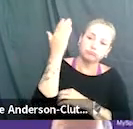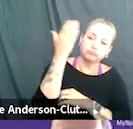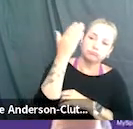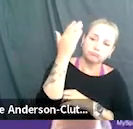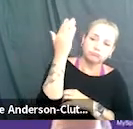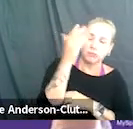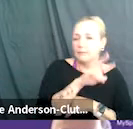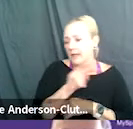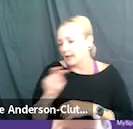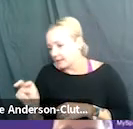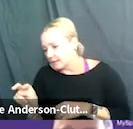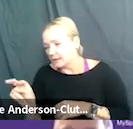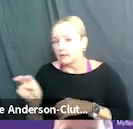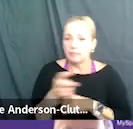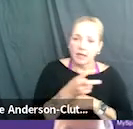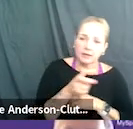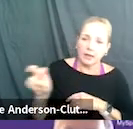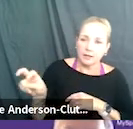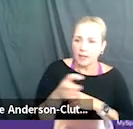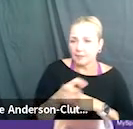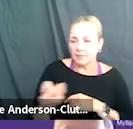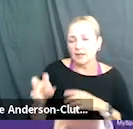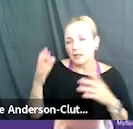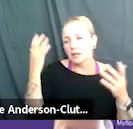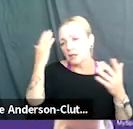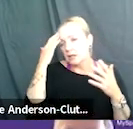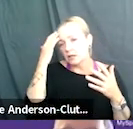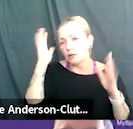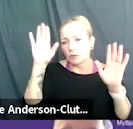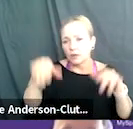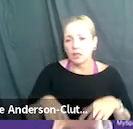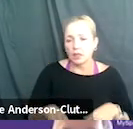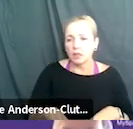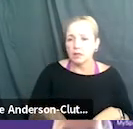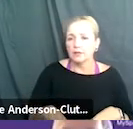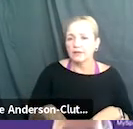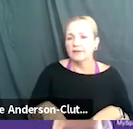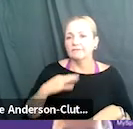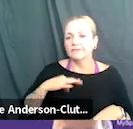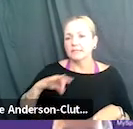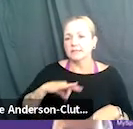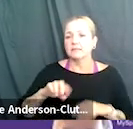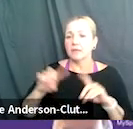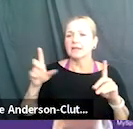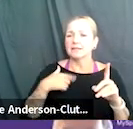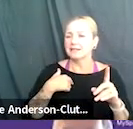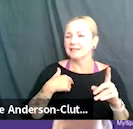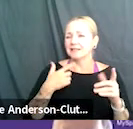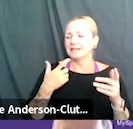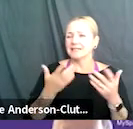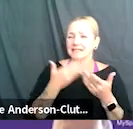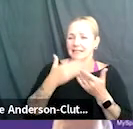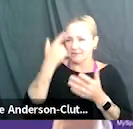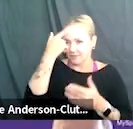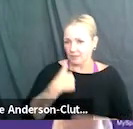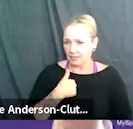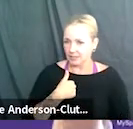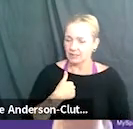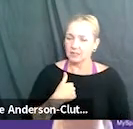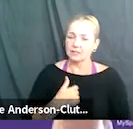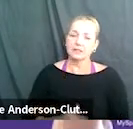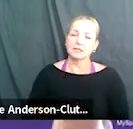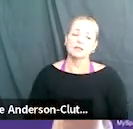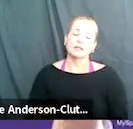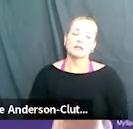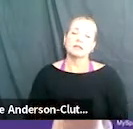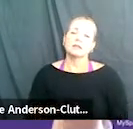about selective mutism, and so he is essentially nonverbal to begin with, though. And I remember having a lengthy discussion with